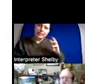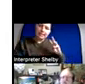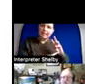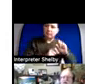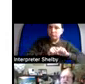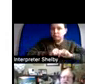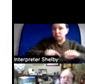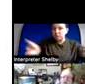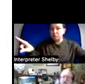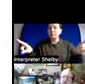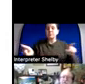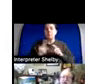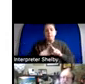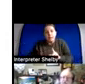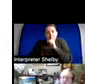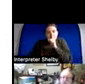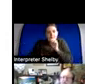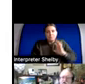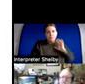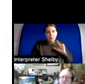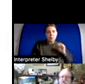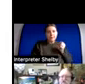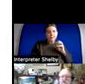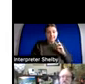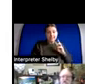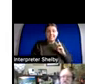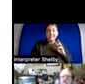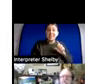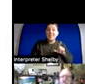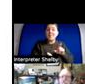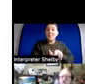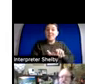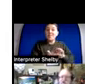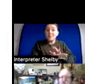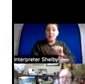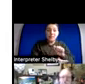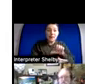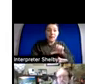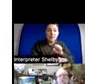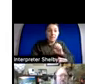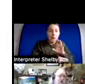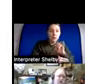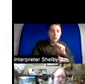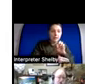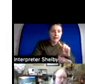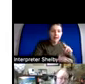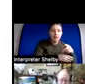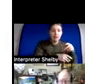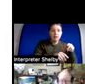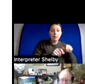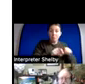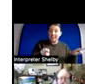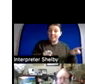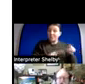anyone that associated press was using artificial intelligence to write baseball stories well sports stories generally